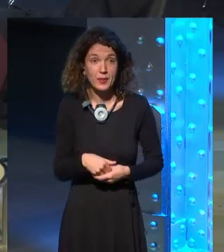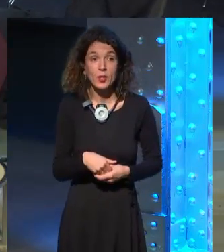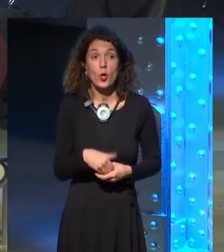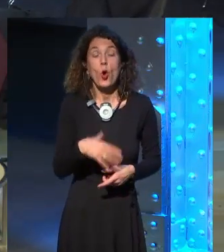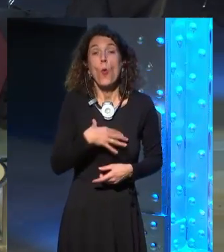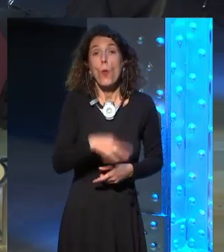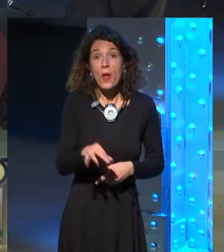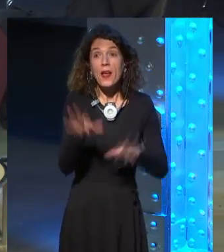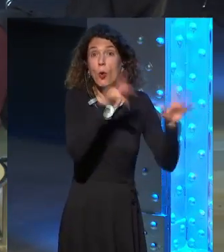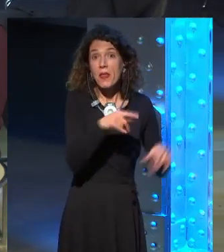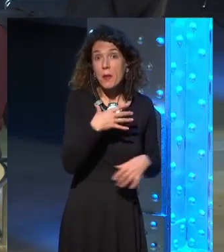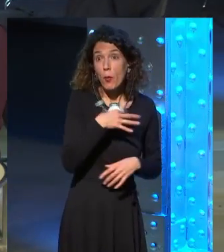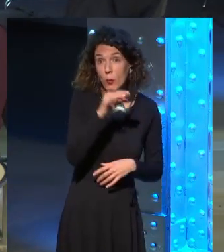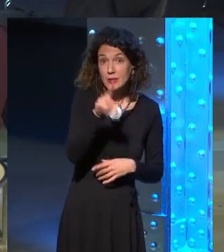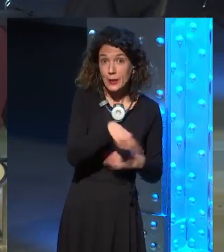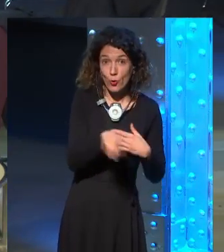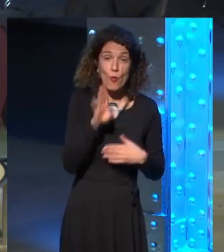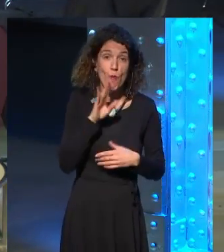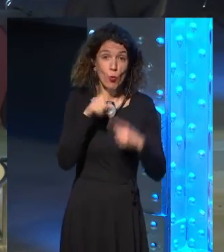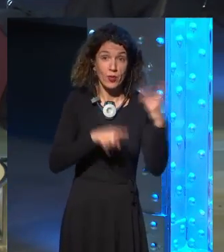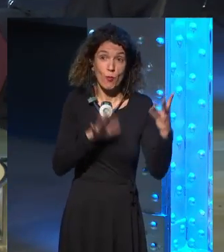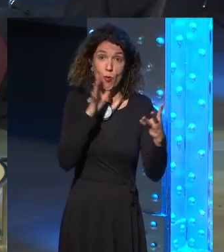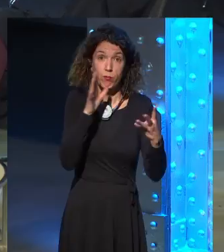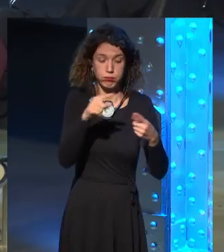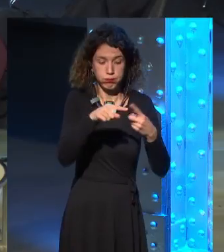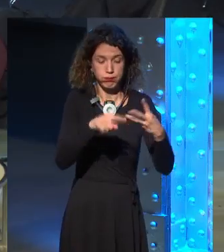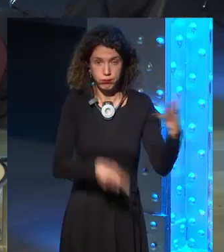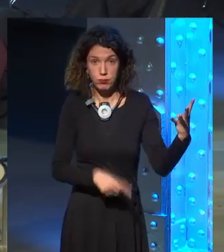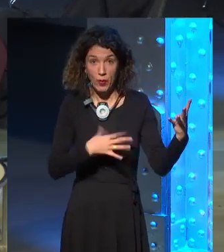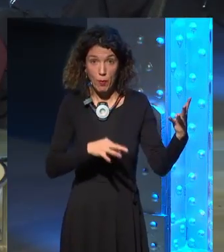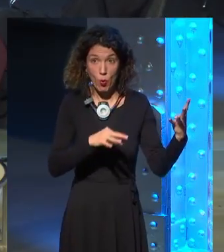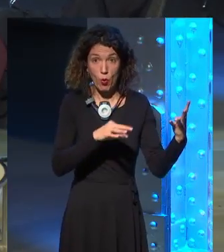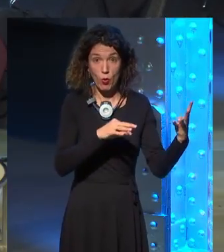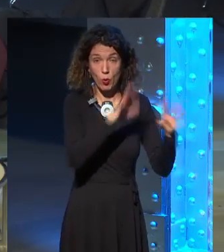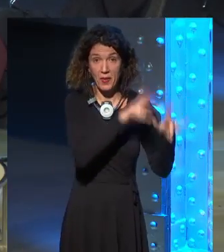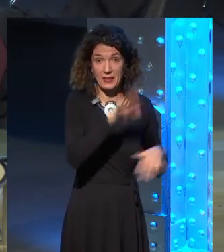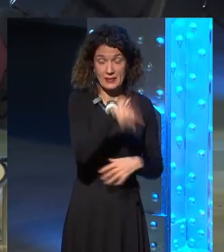Maybe that's the way to convince them to care about it.